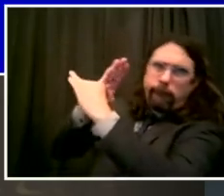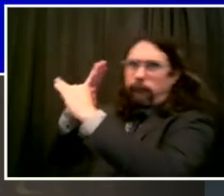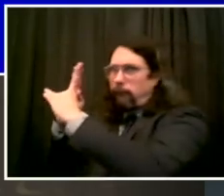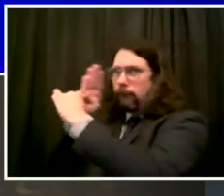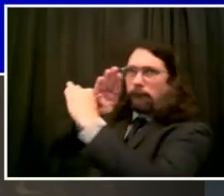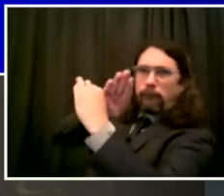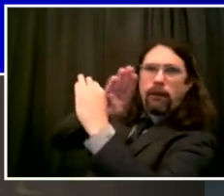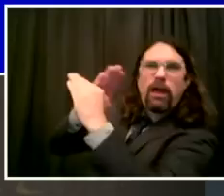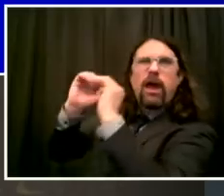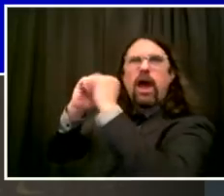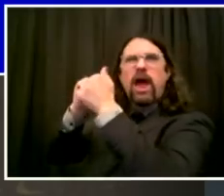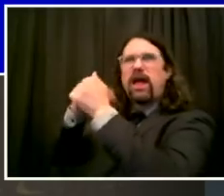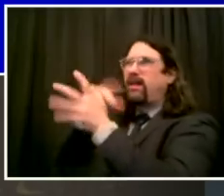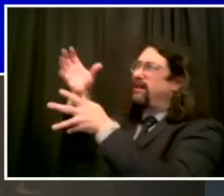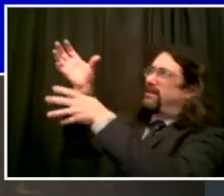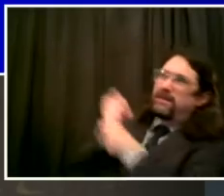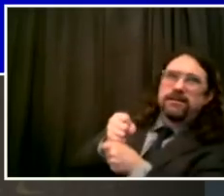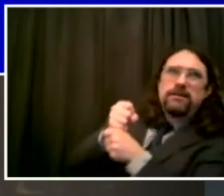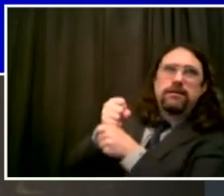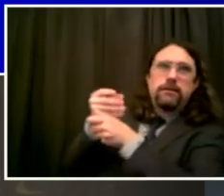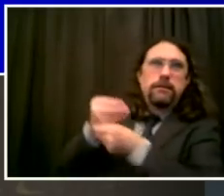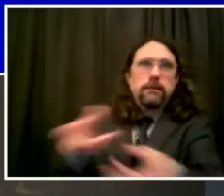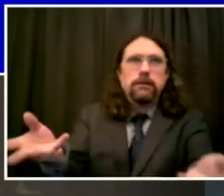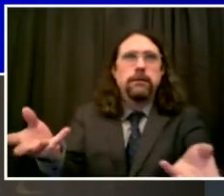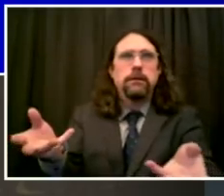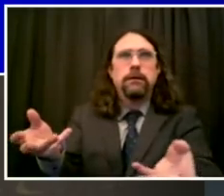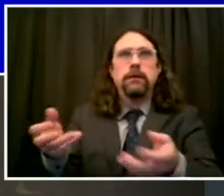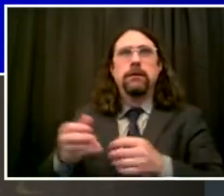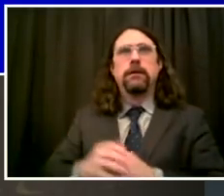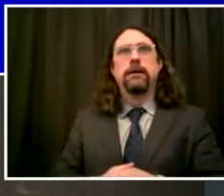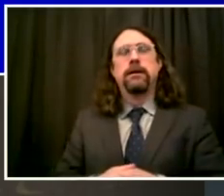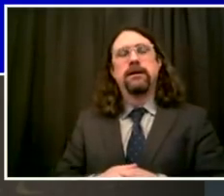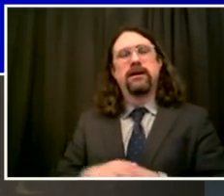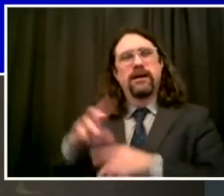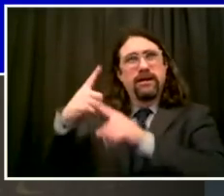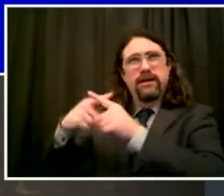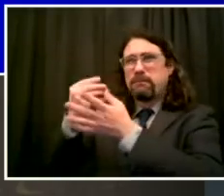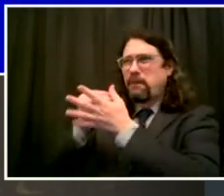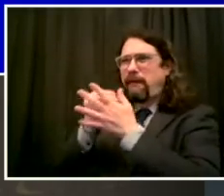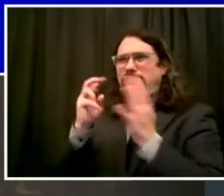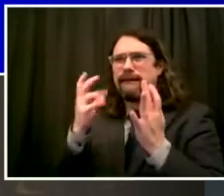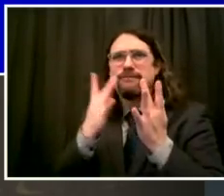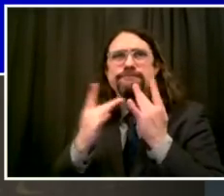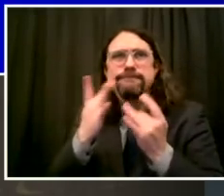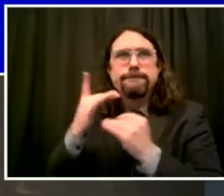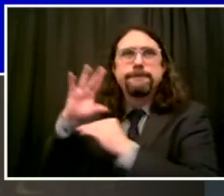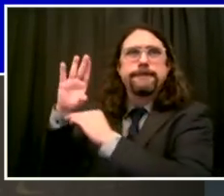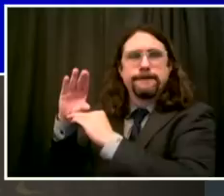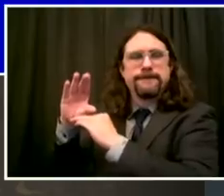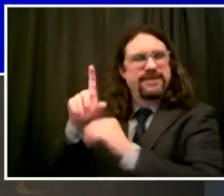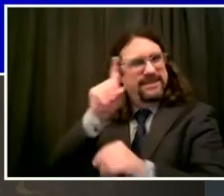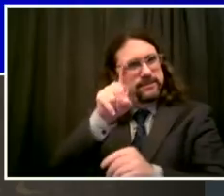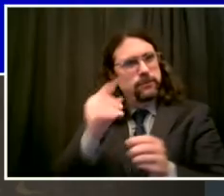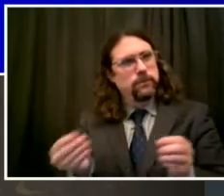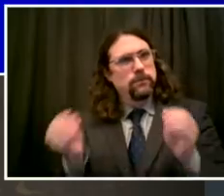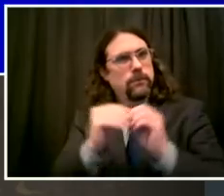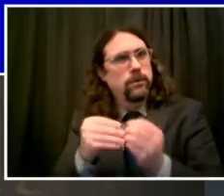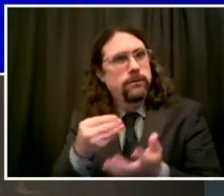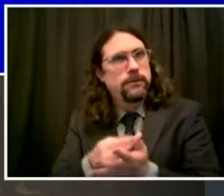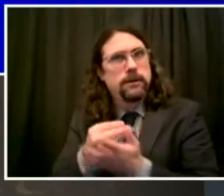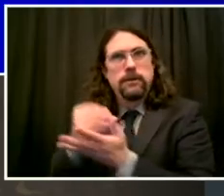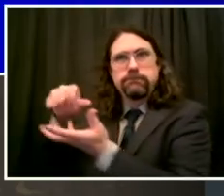forward. And we're going to have to find new sources of support for small business. To say the least, this is not going to be business as